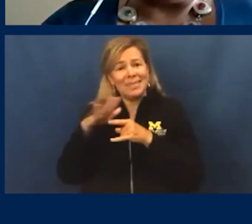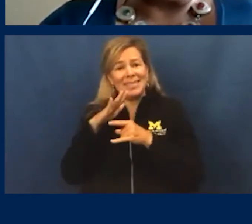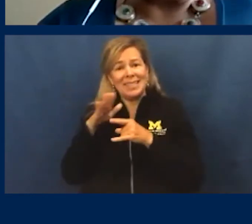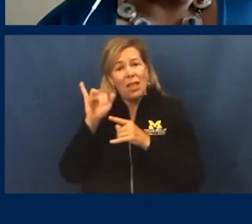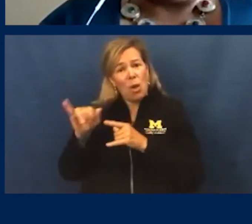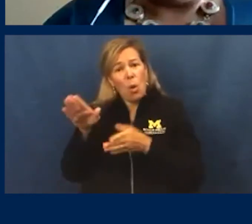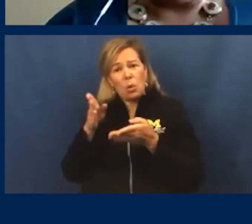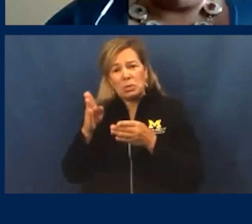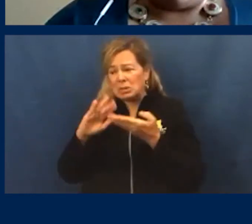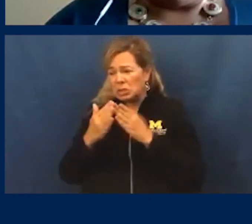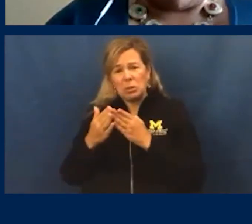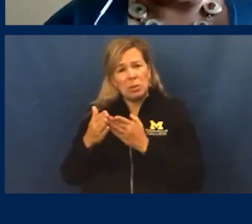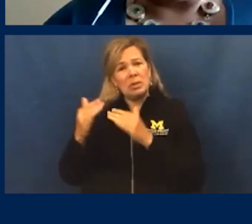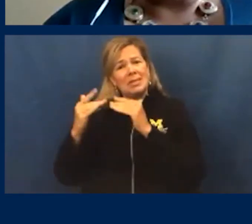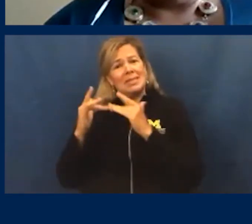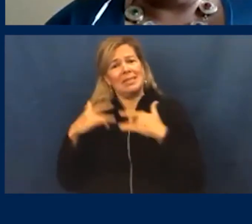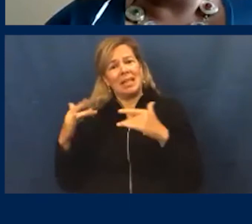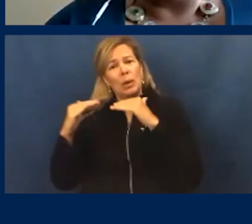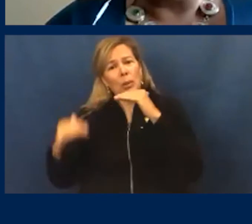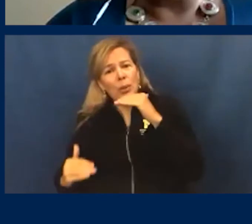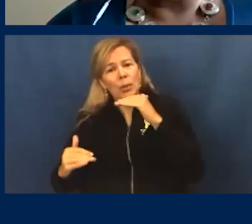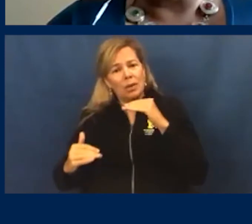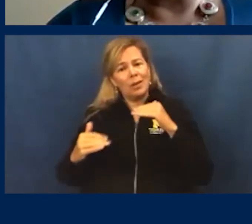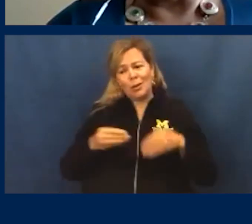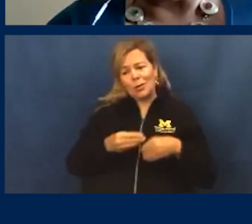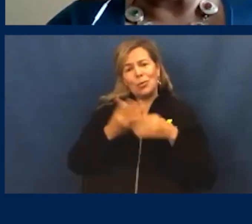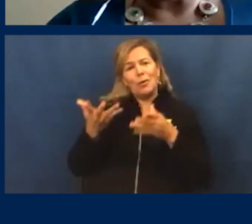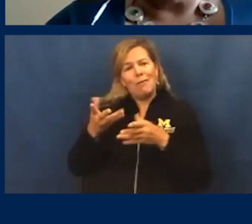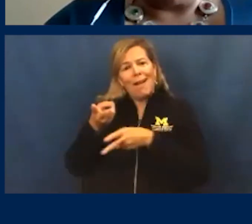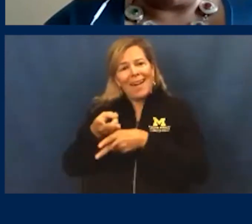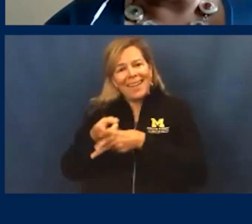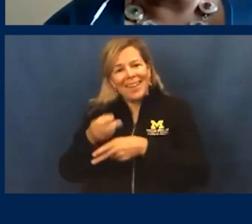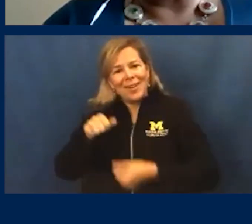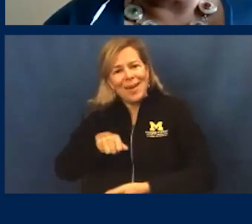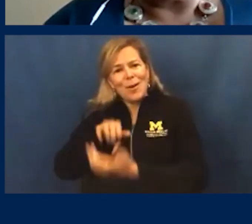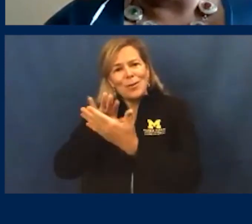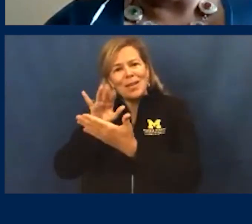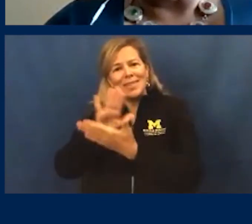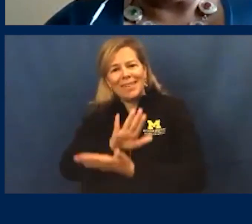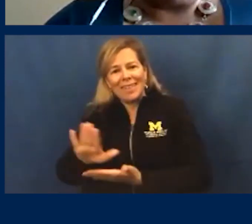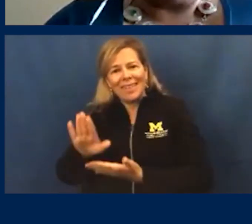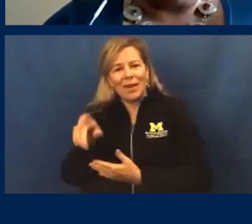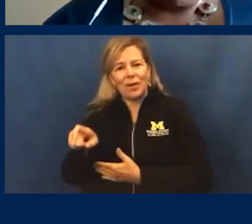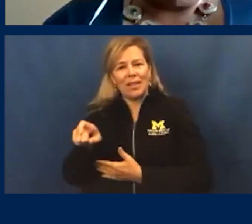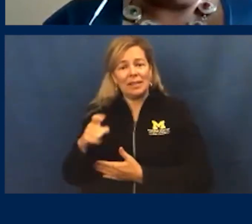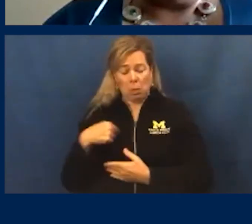to be able to provide access to care, again, addressing those social needs. As an institution, we